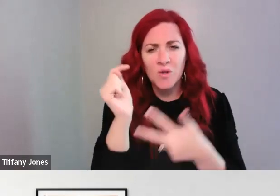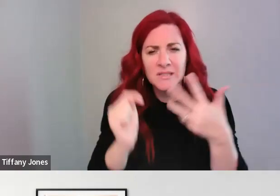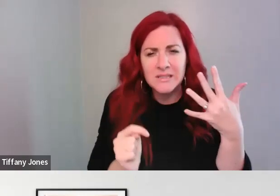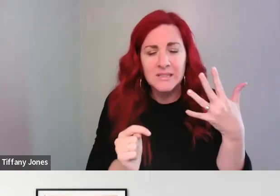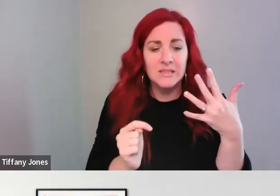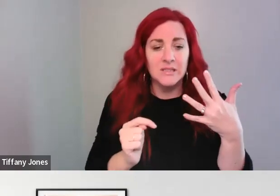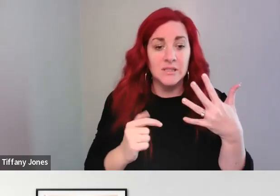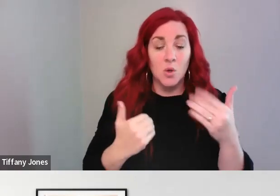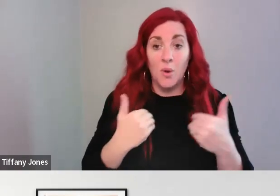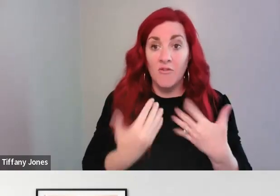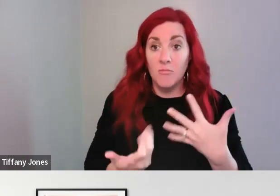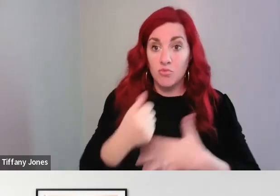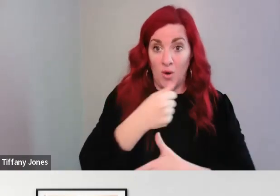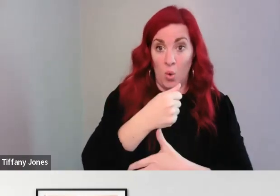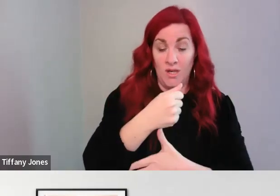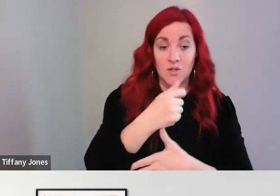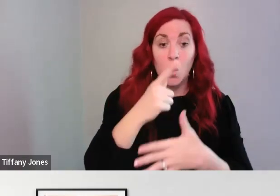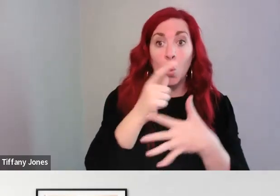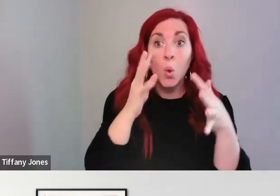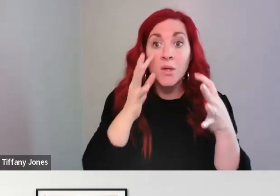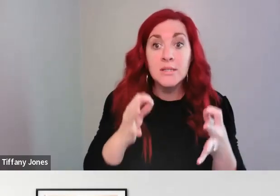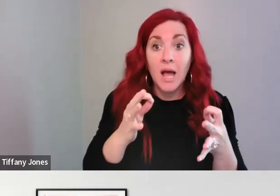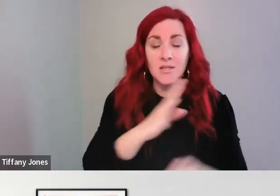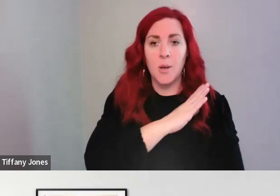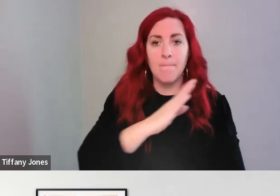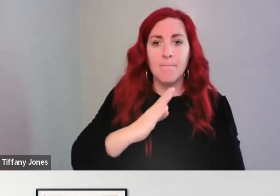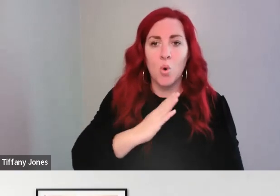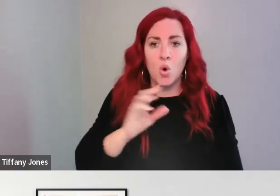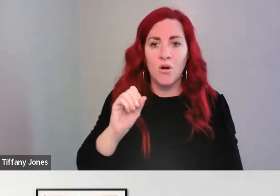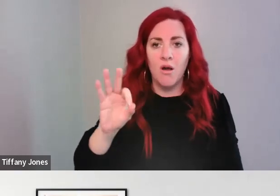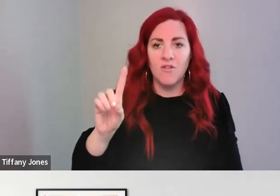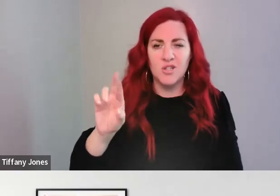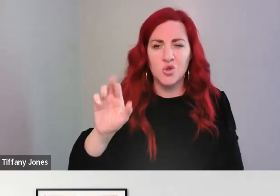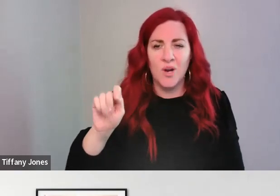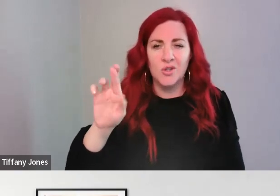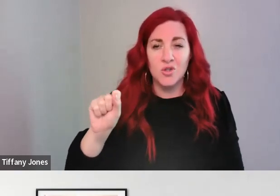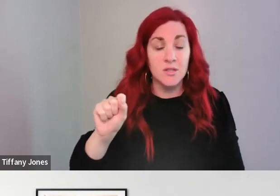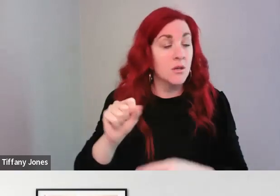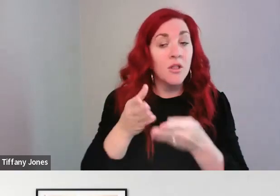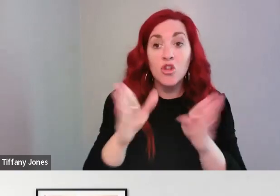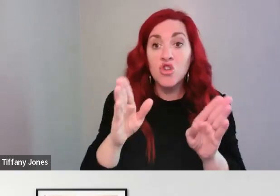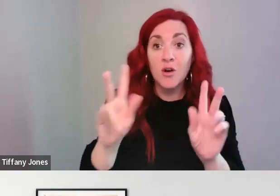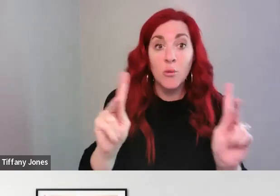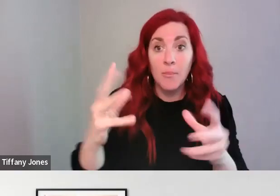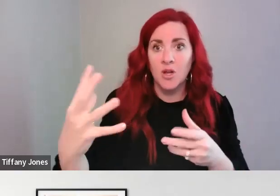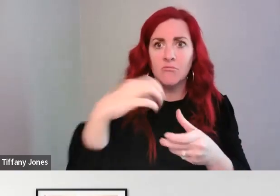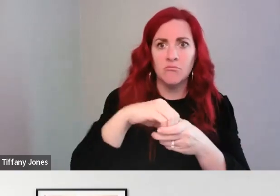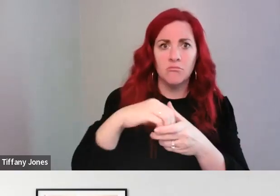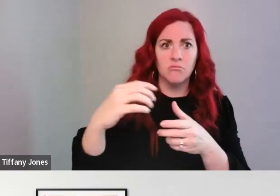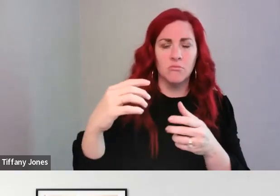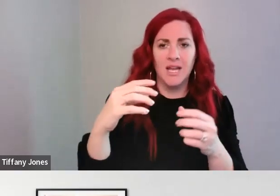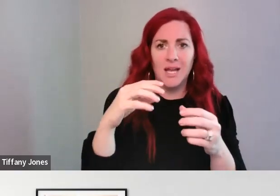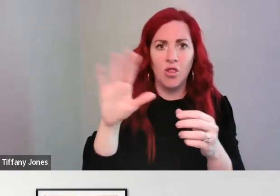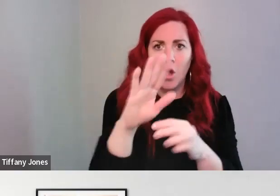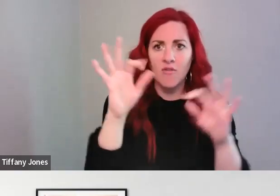have priorities that are set by our board of directors with input from the general public on an annual basis. And those